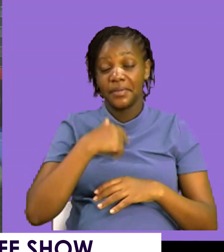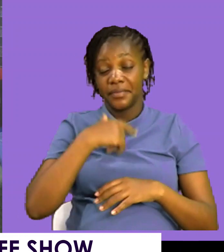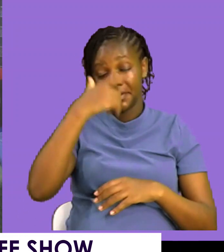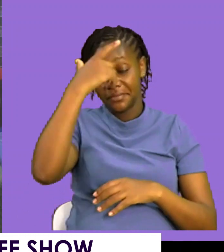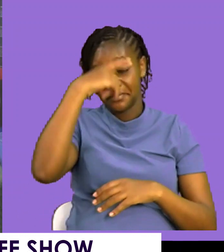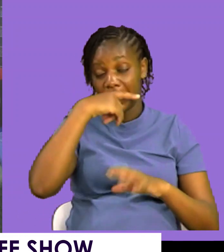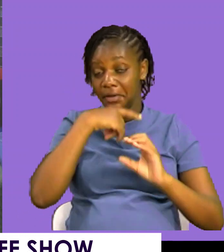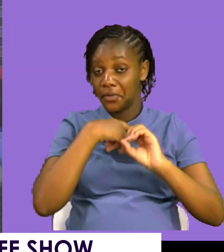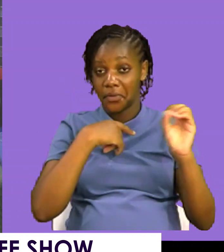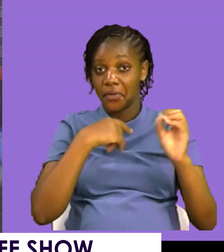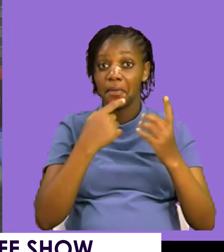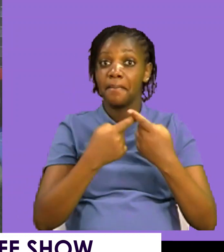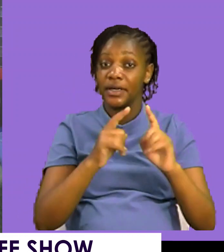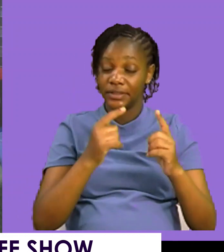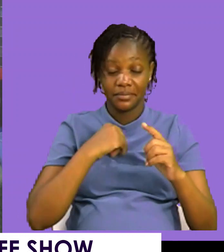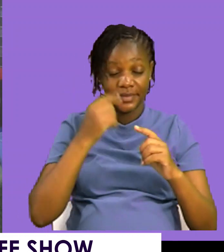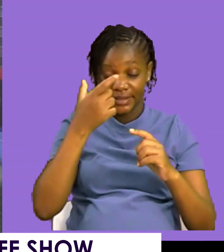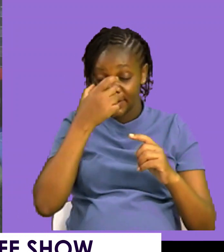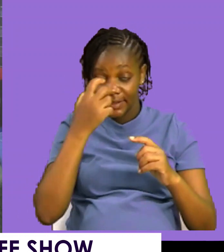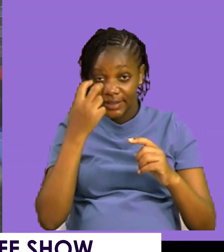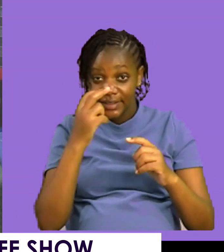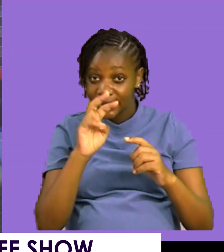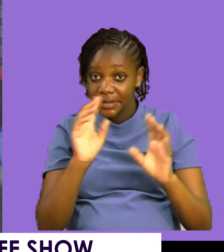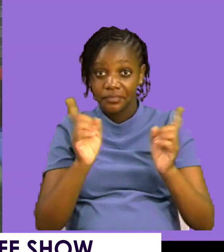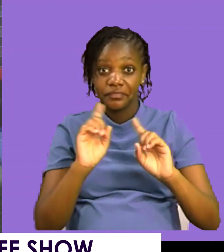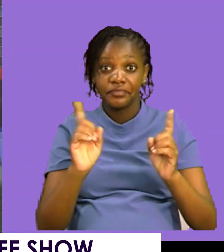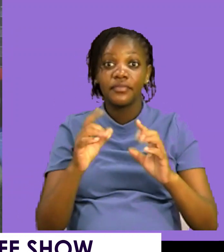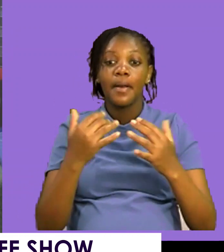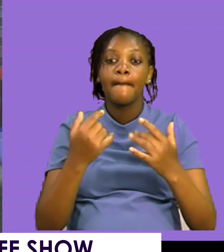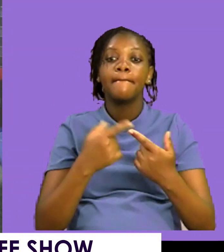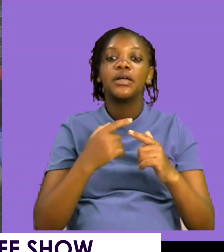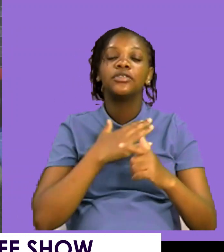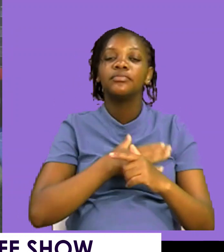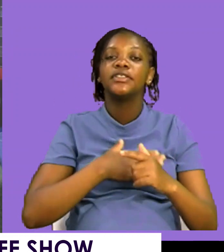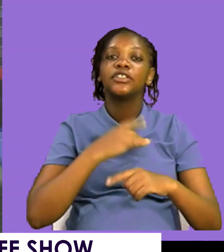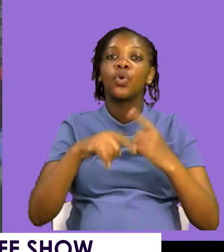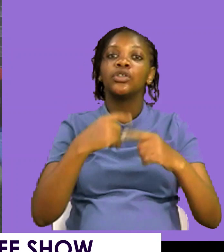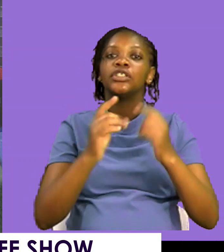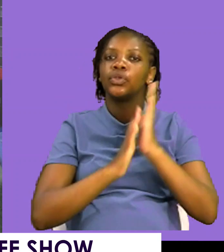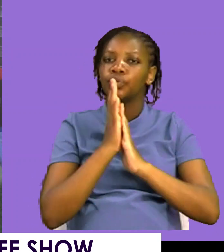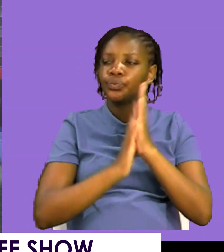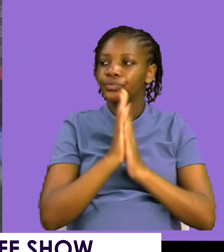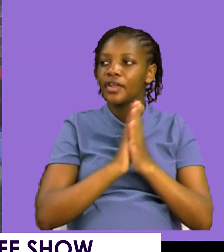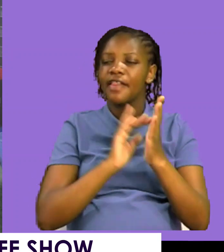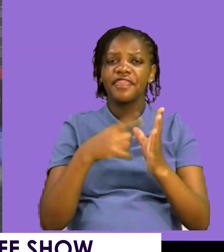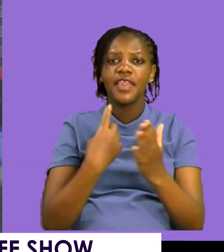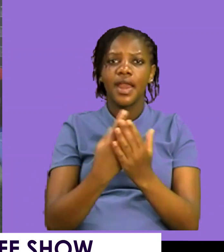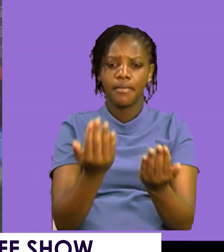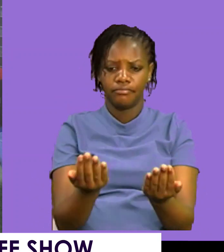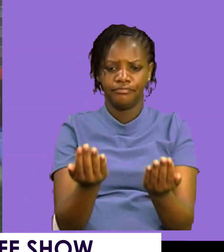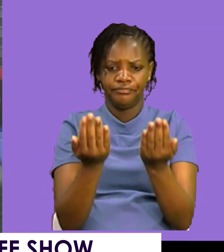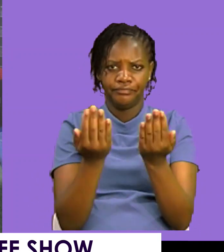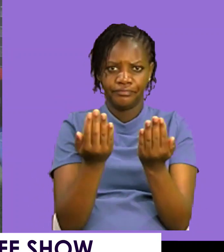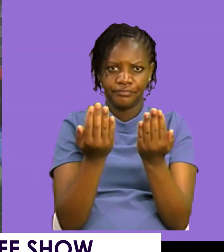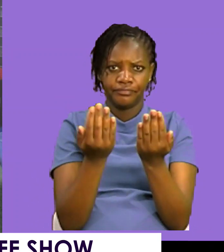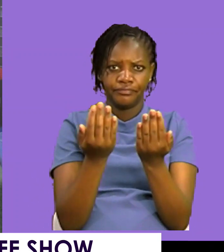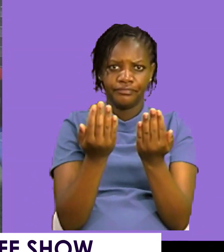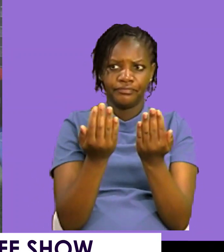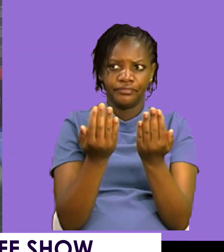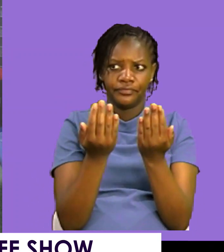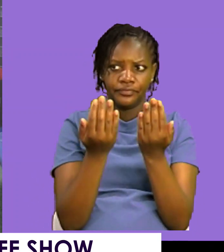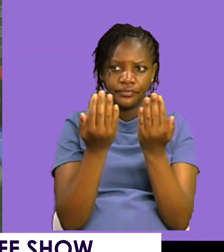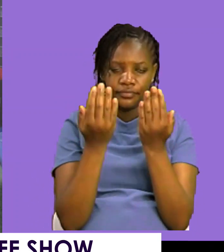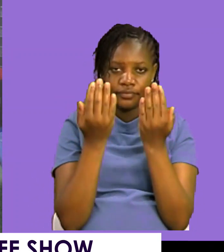cannot see you. So I want you to rub your hand. And then I want you to bring those warm hands. Bring them